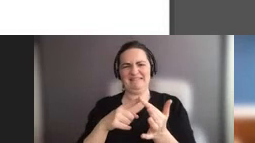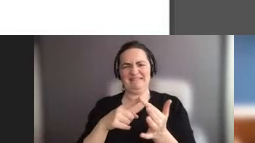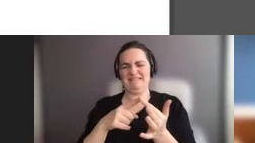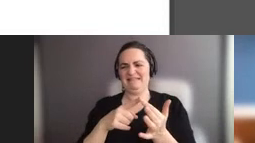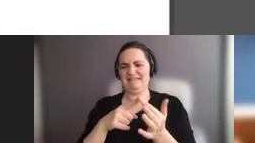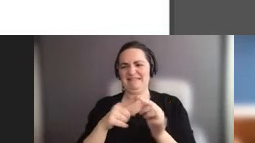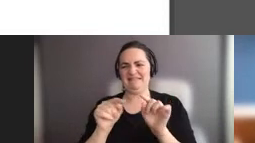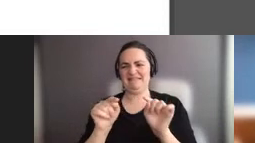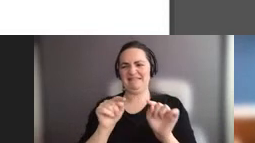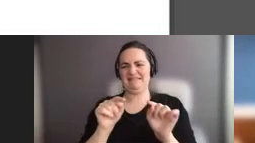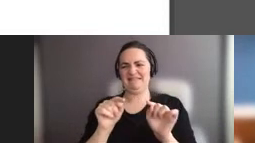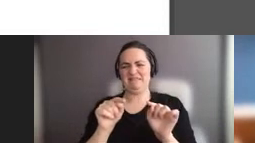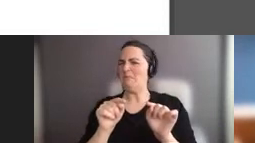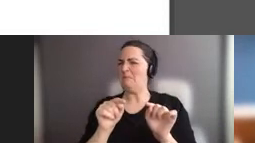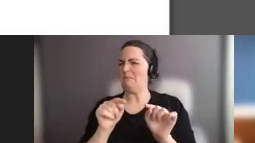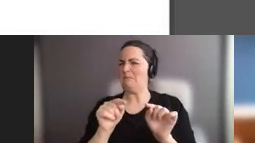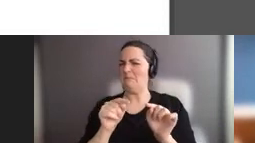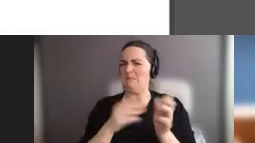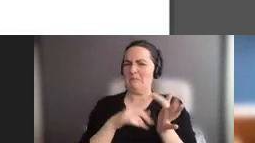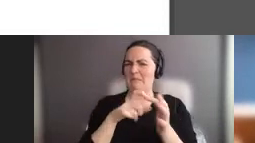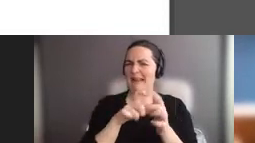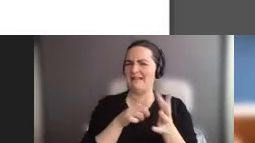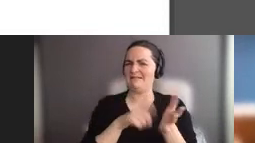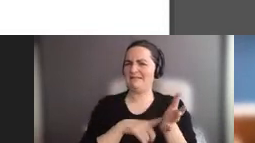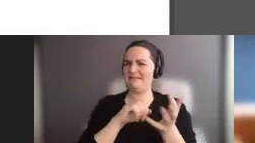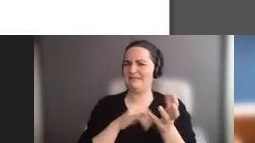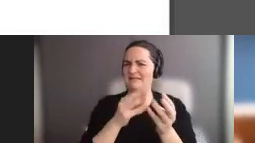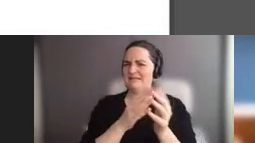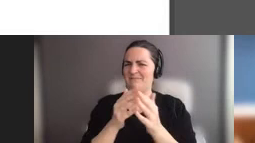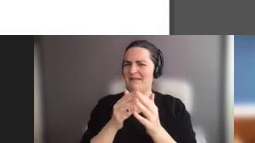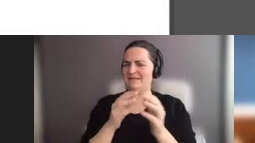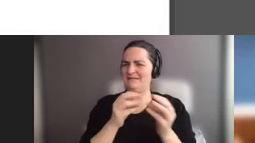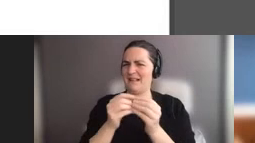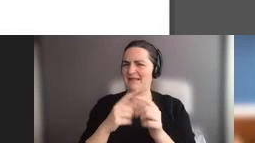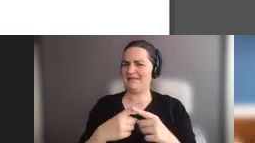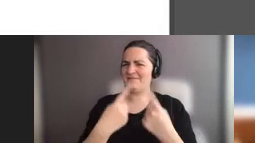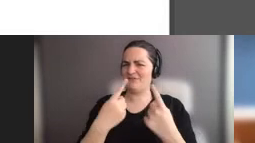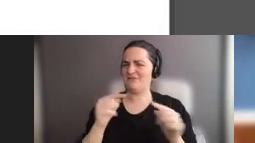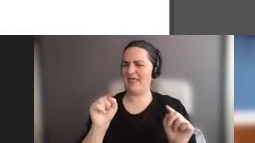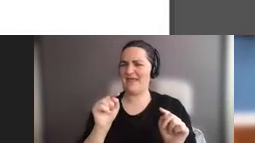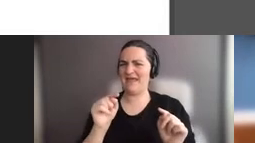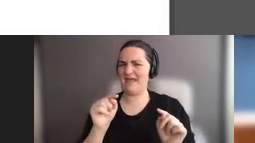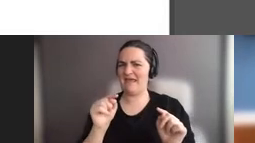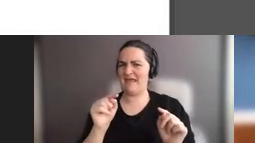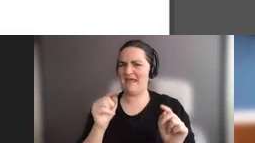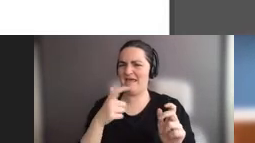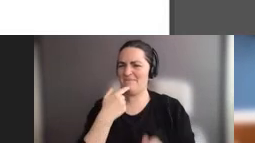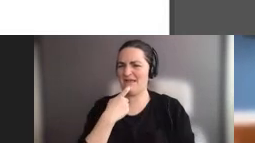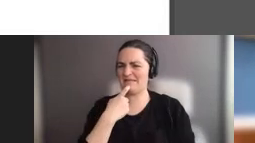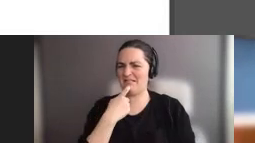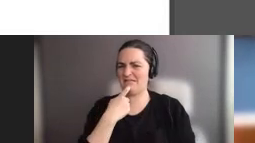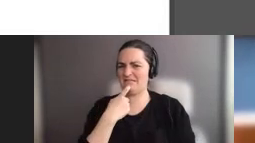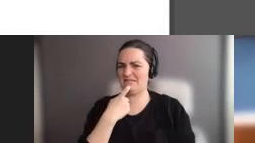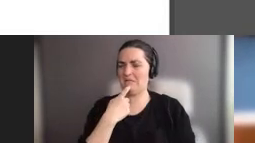metals aren't attractive to magnets. I know some graduates that don't know